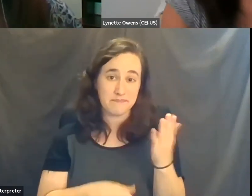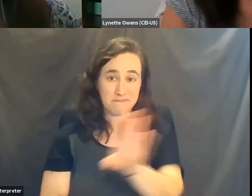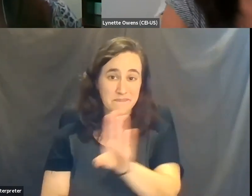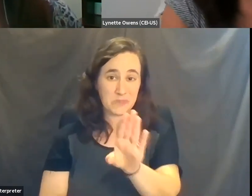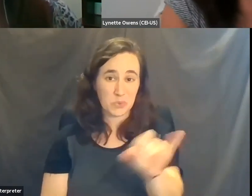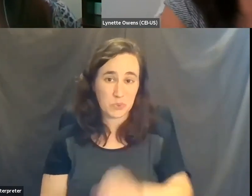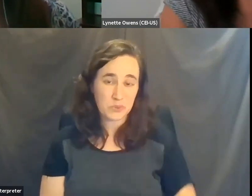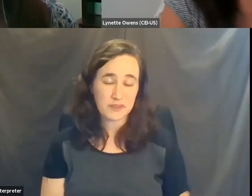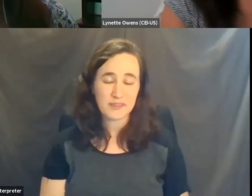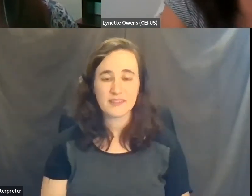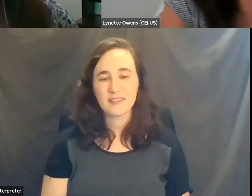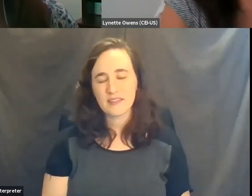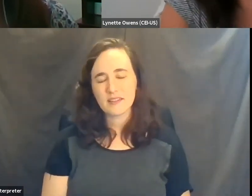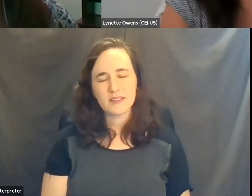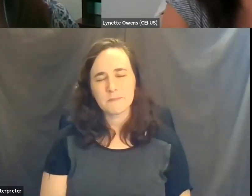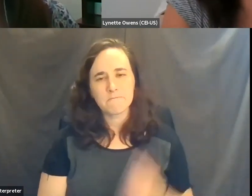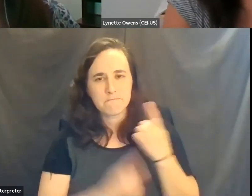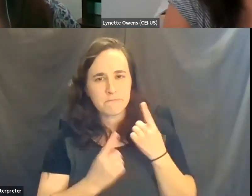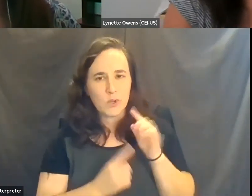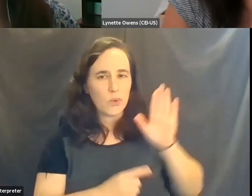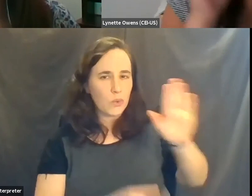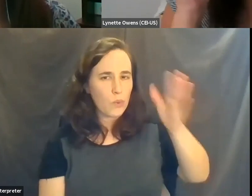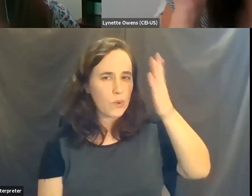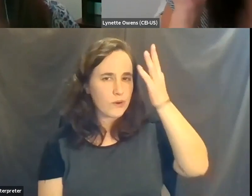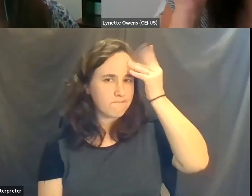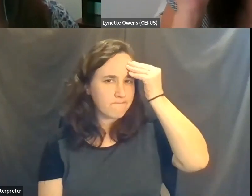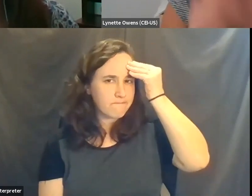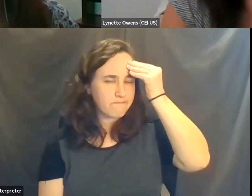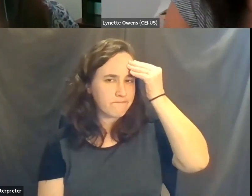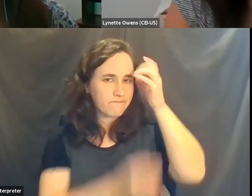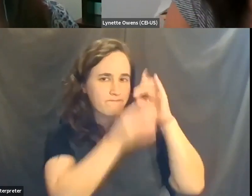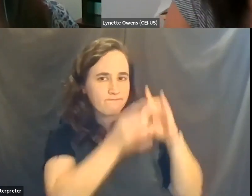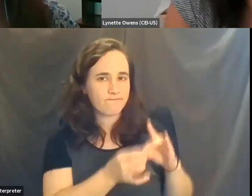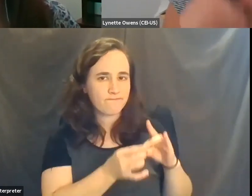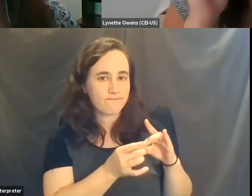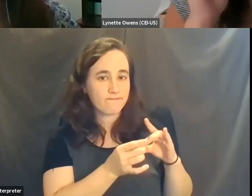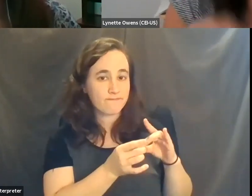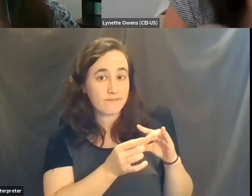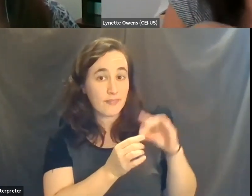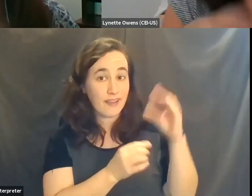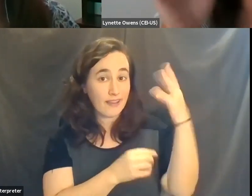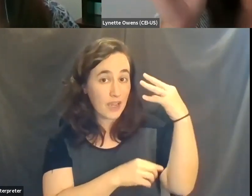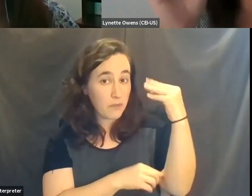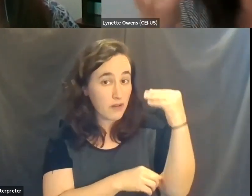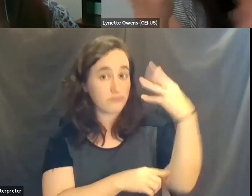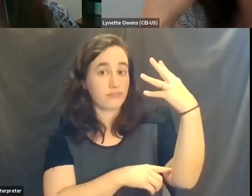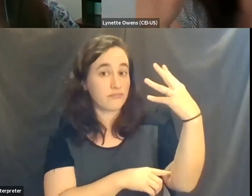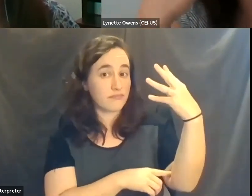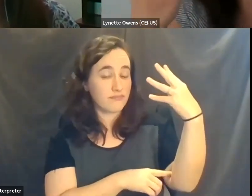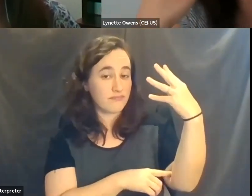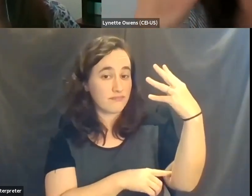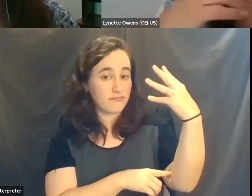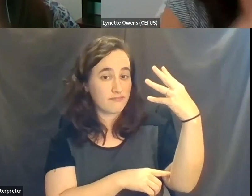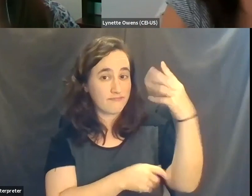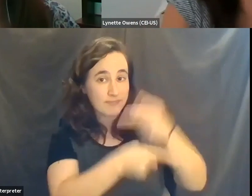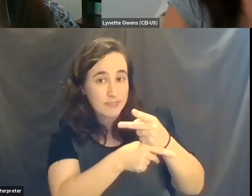So what is your philosophy on, you know, cameras on and, you know, look